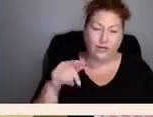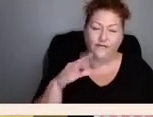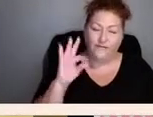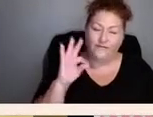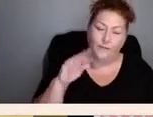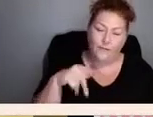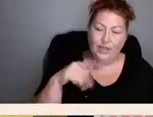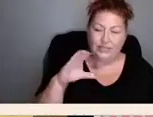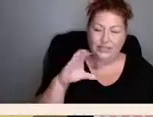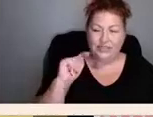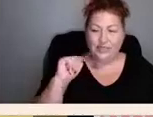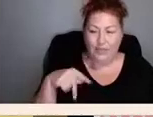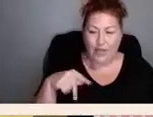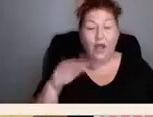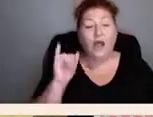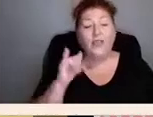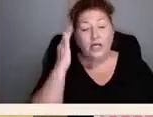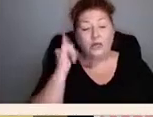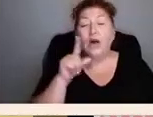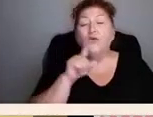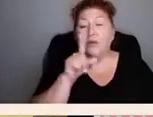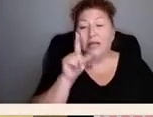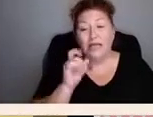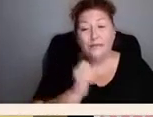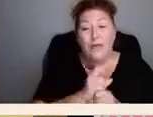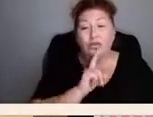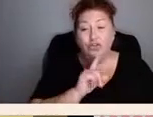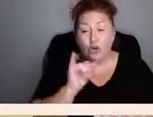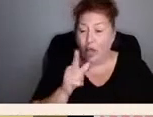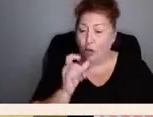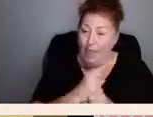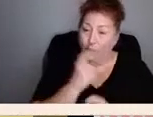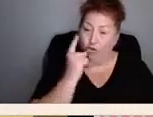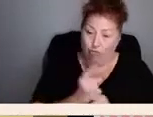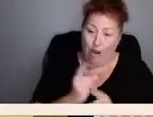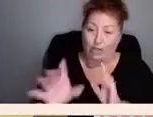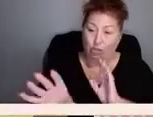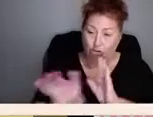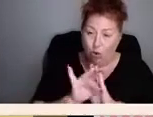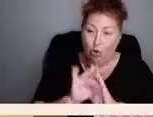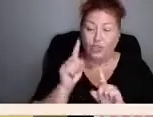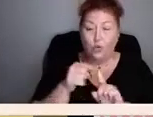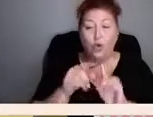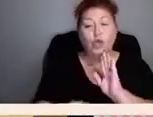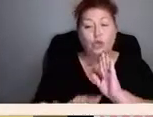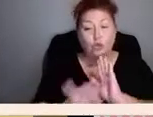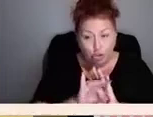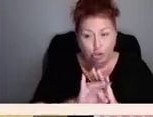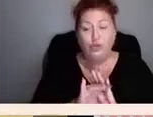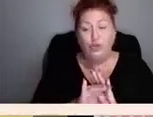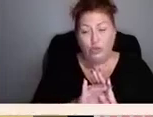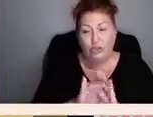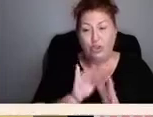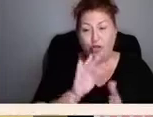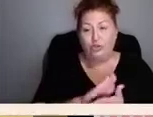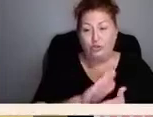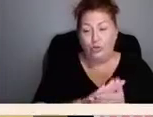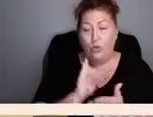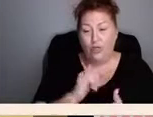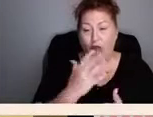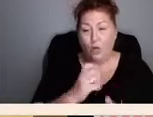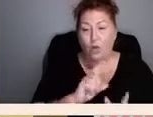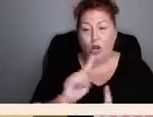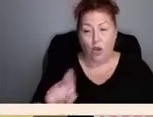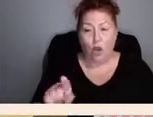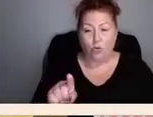Programs. And that's why you really need to make sure that you're making the right choice when you choose the Florida Postsecondary Comprehensive